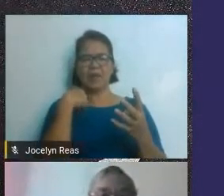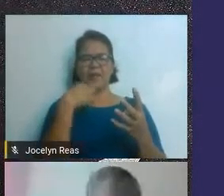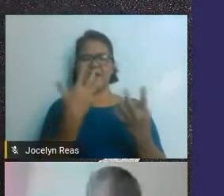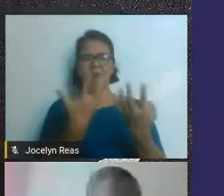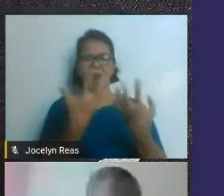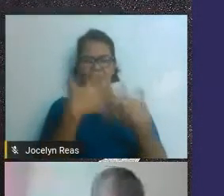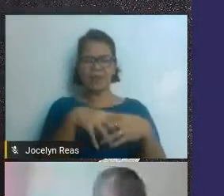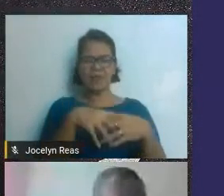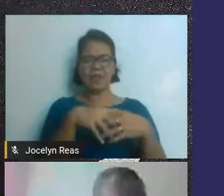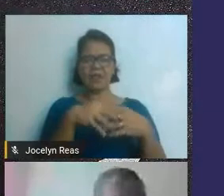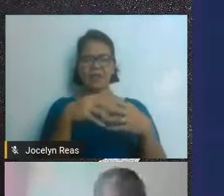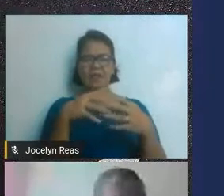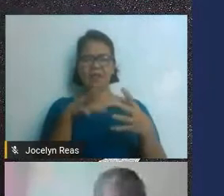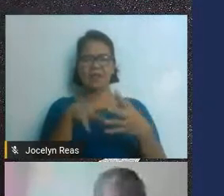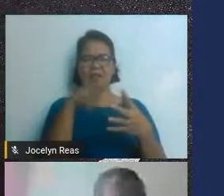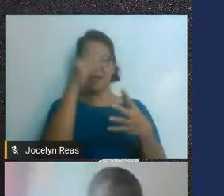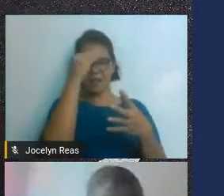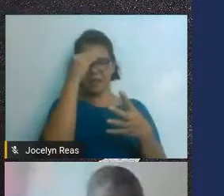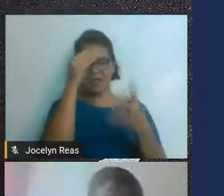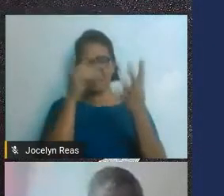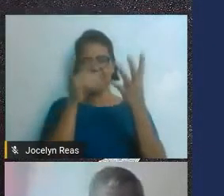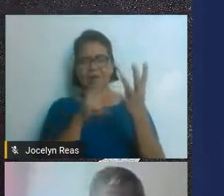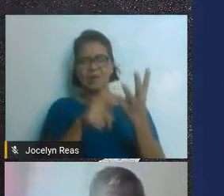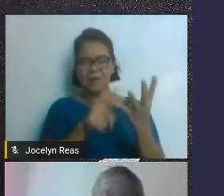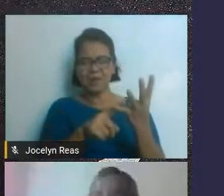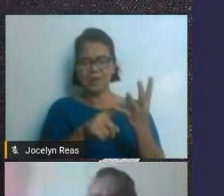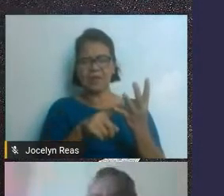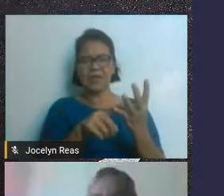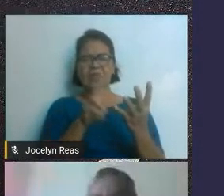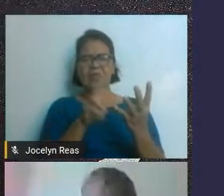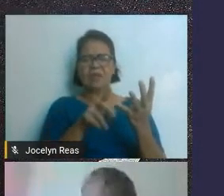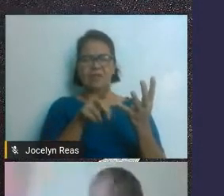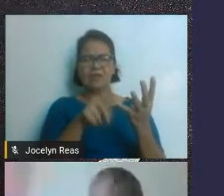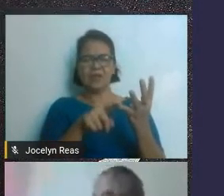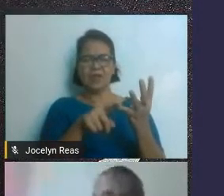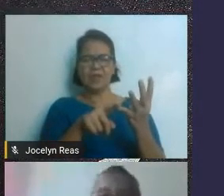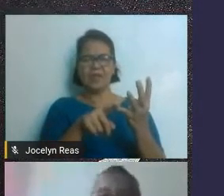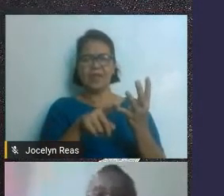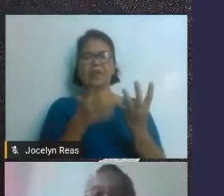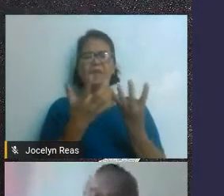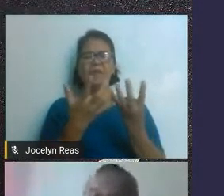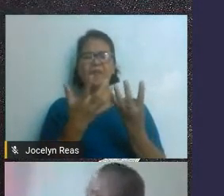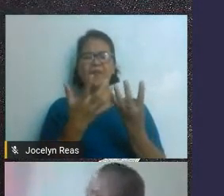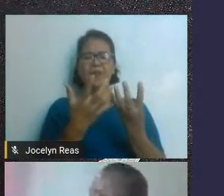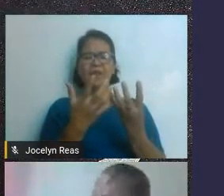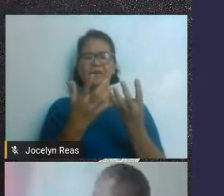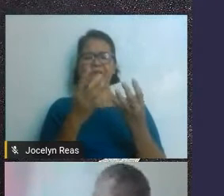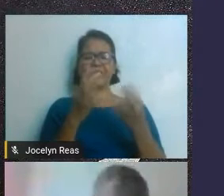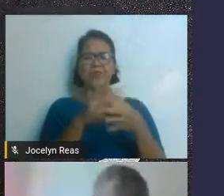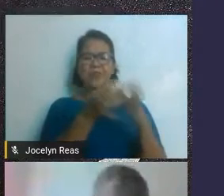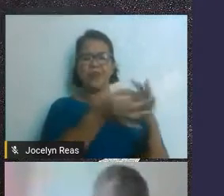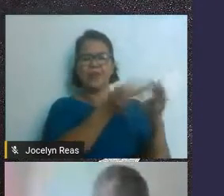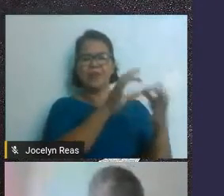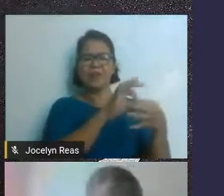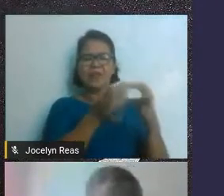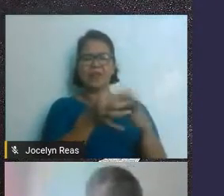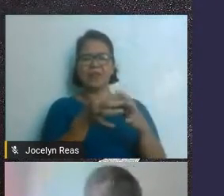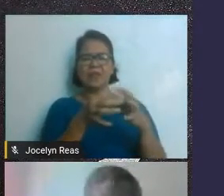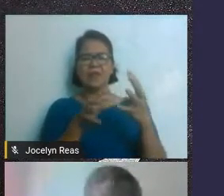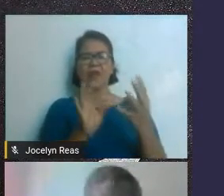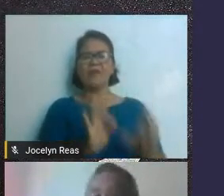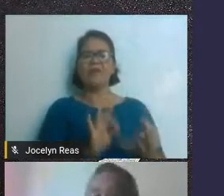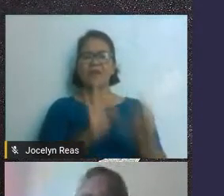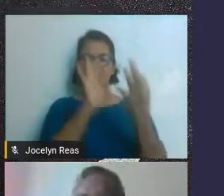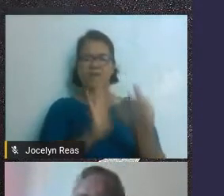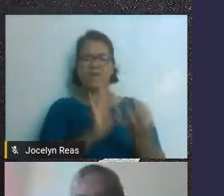learning delivery modality using a combination the features of face-to-face and